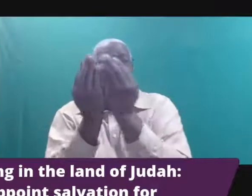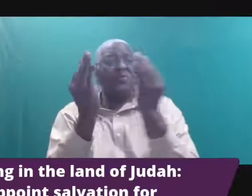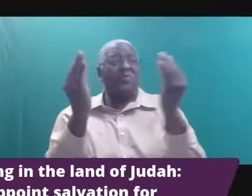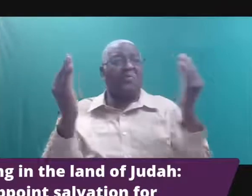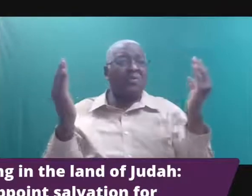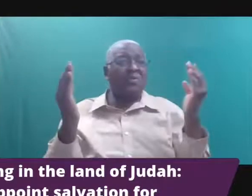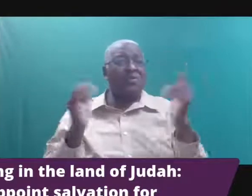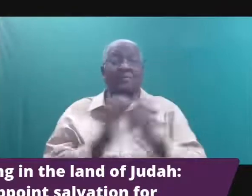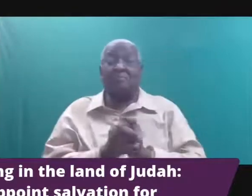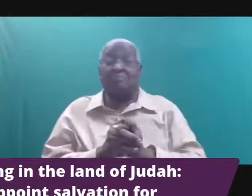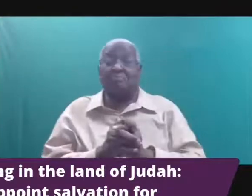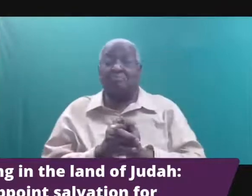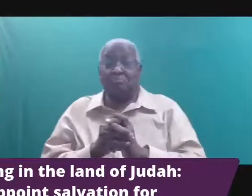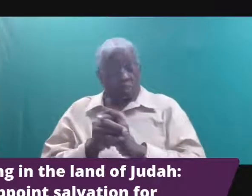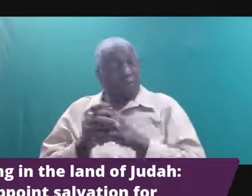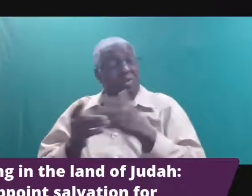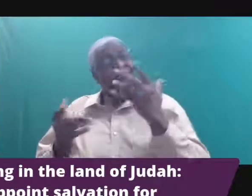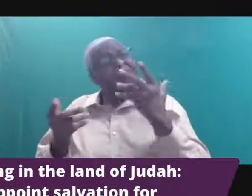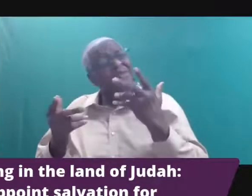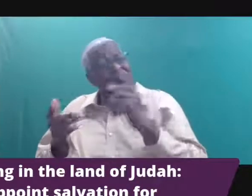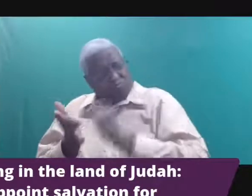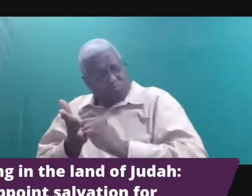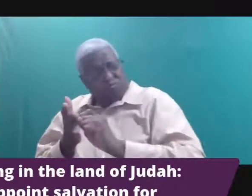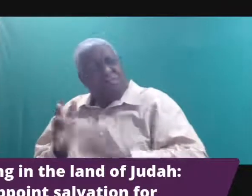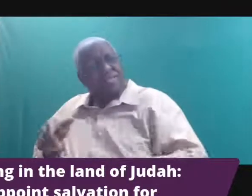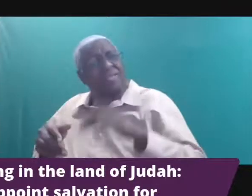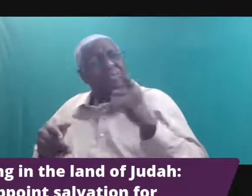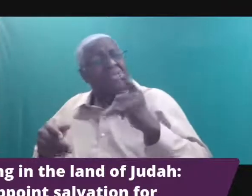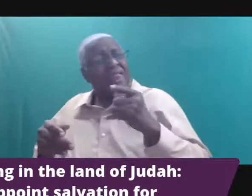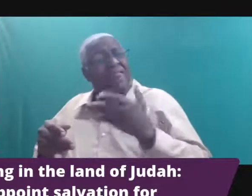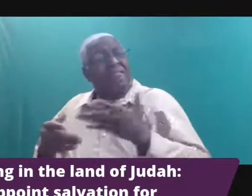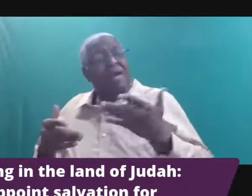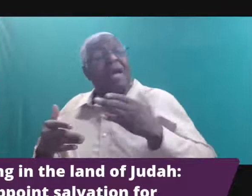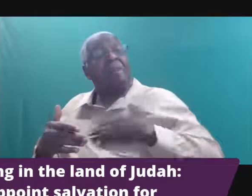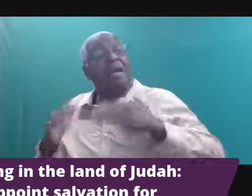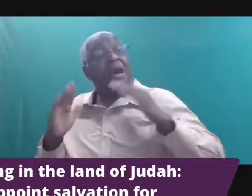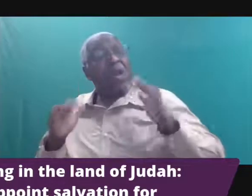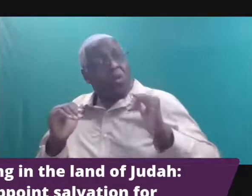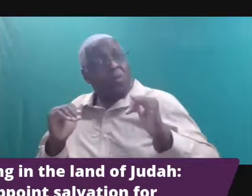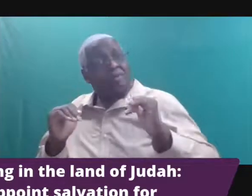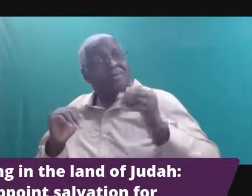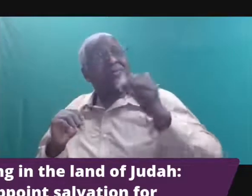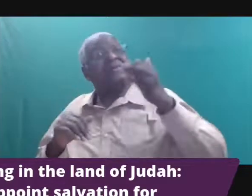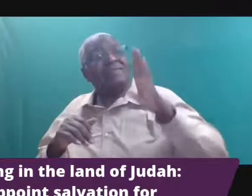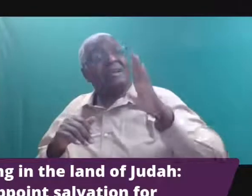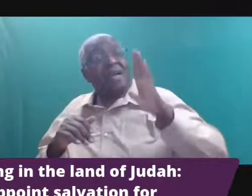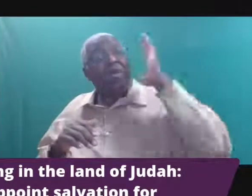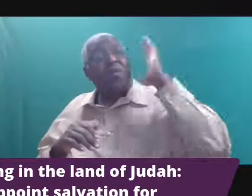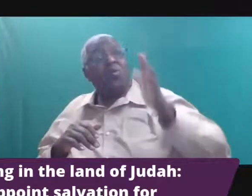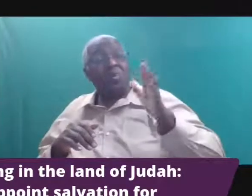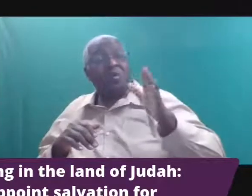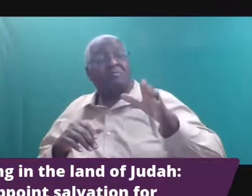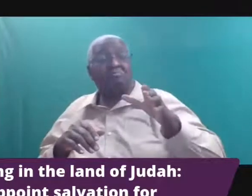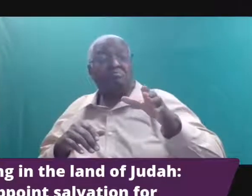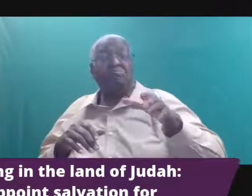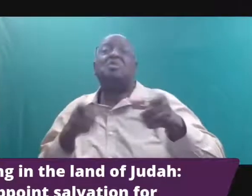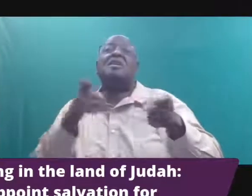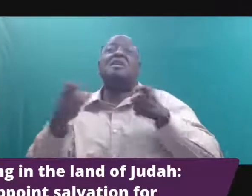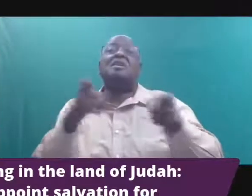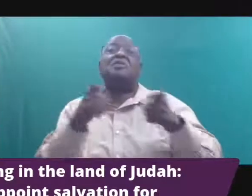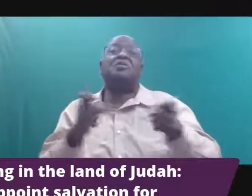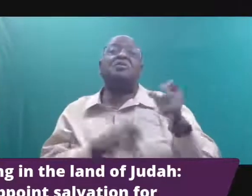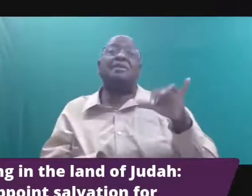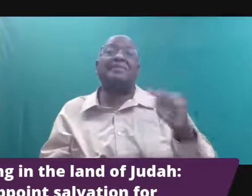that even though stuff is in disarray, my hope is in the fact that God's going to handle it. And because